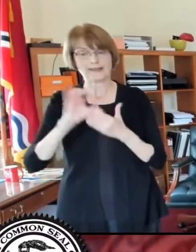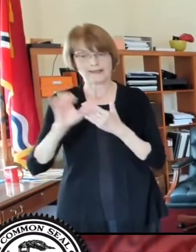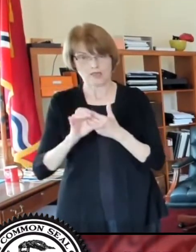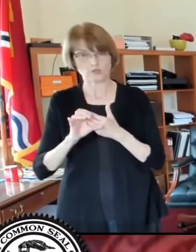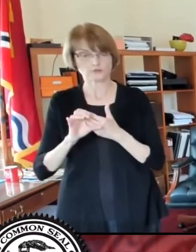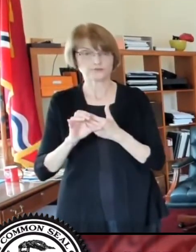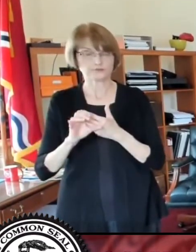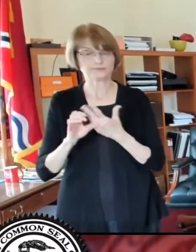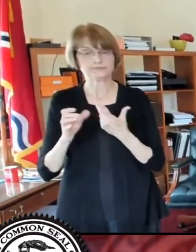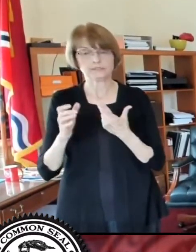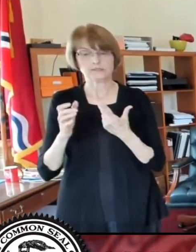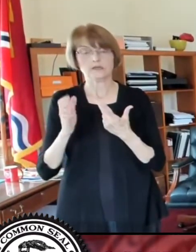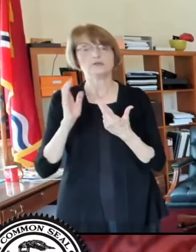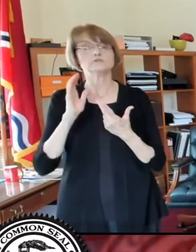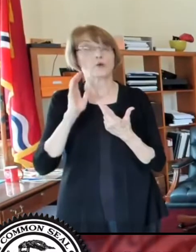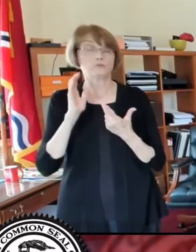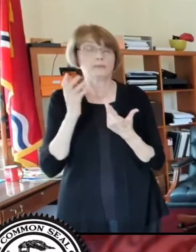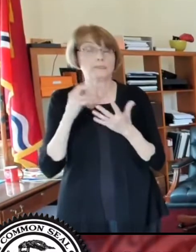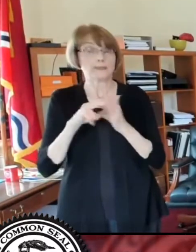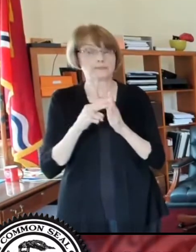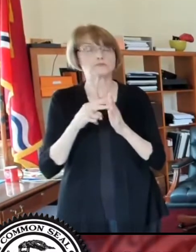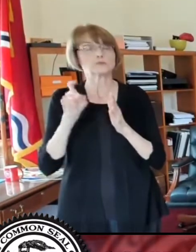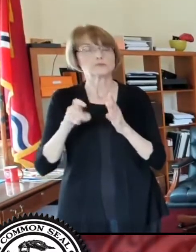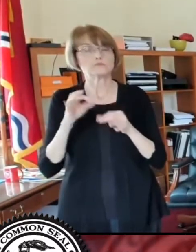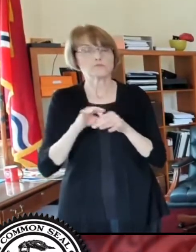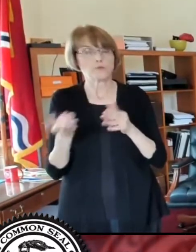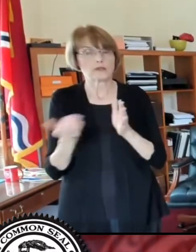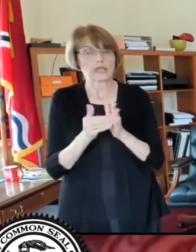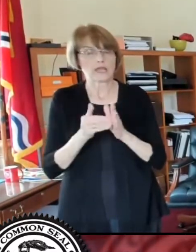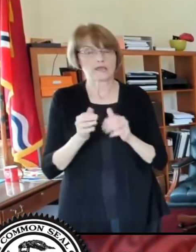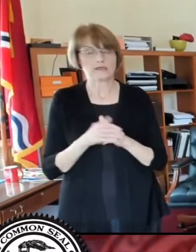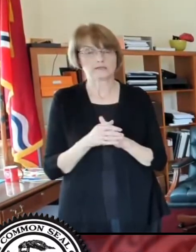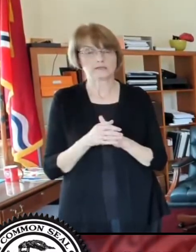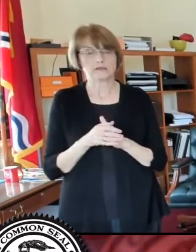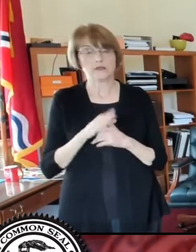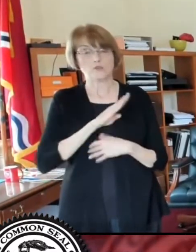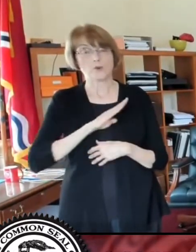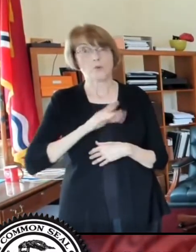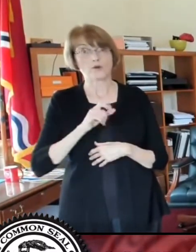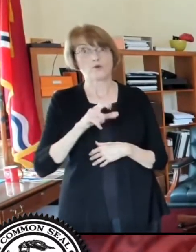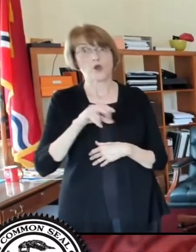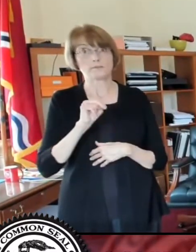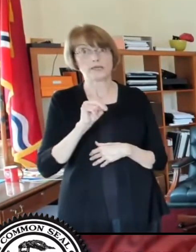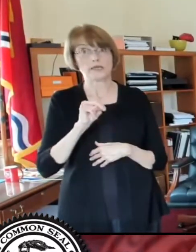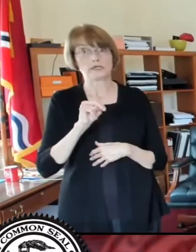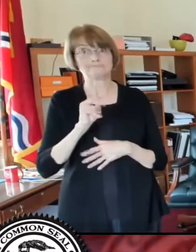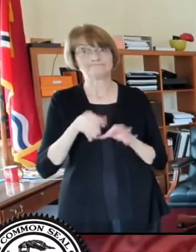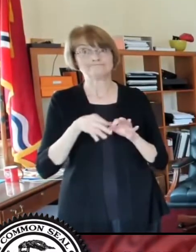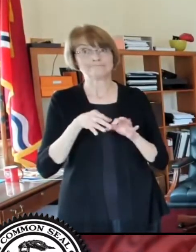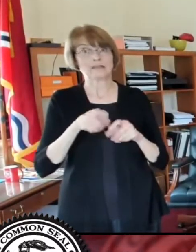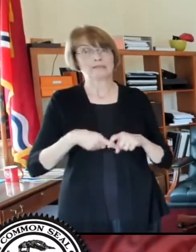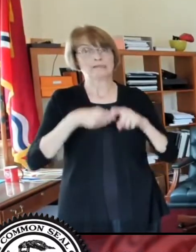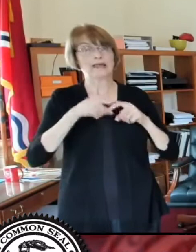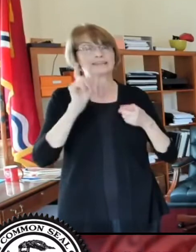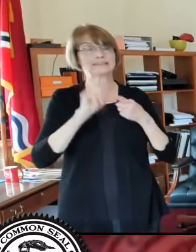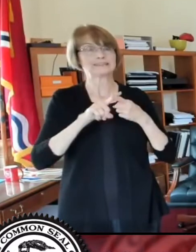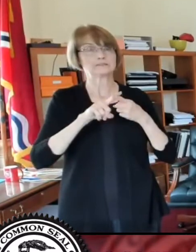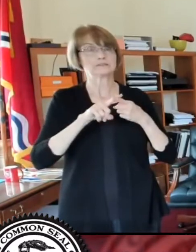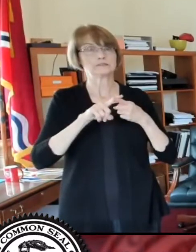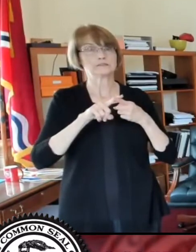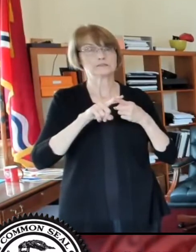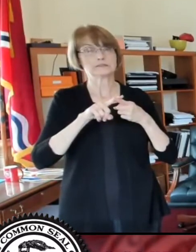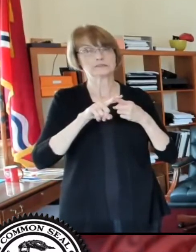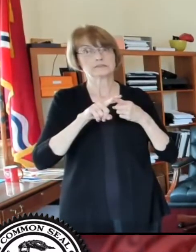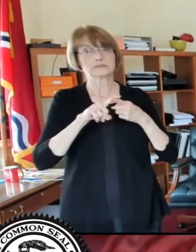again. At least right now, the Board of Aldermen does not go back into session until the middle of September. I think it's